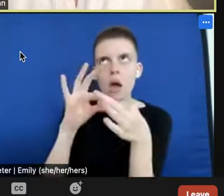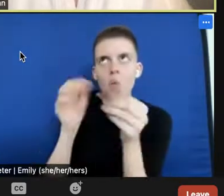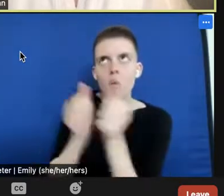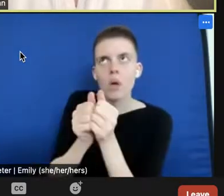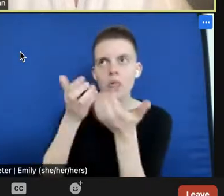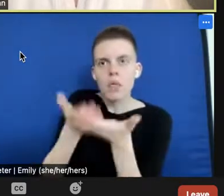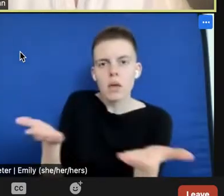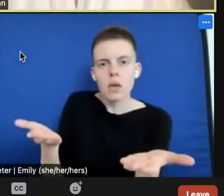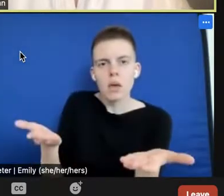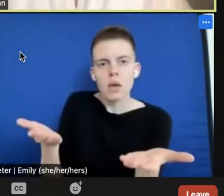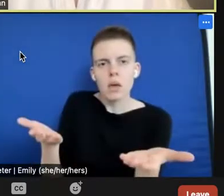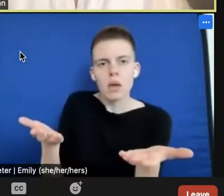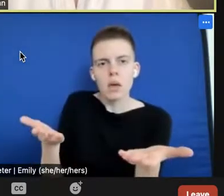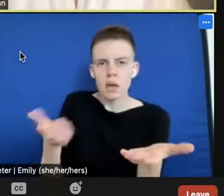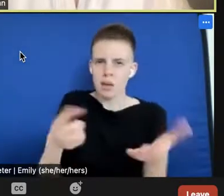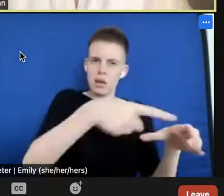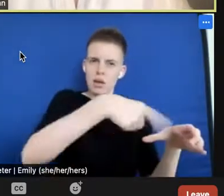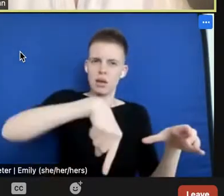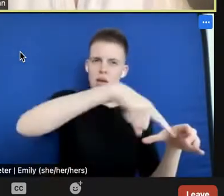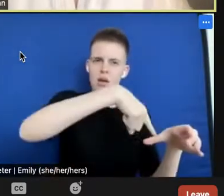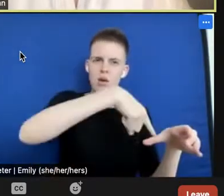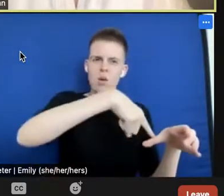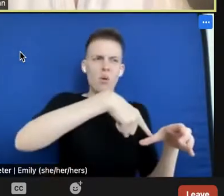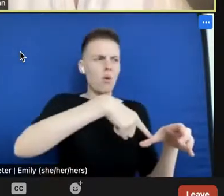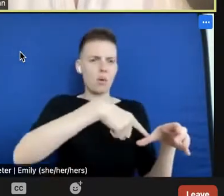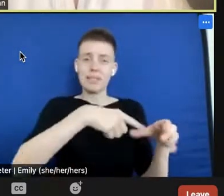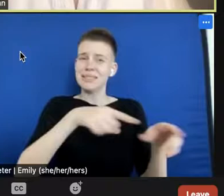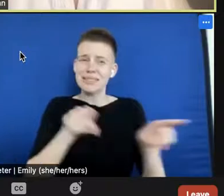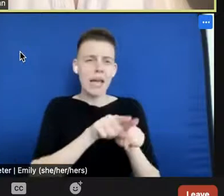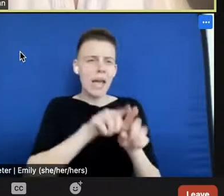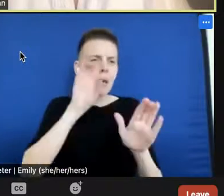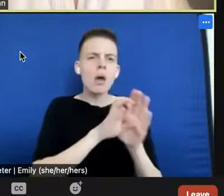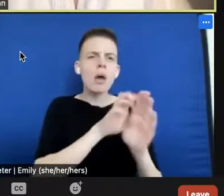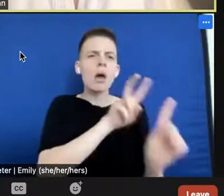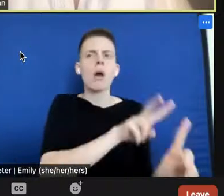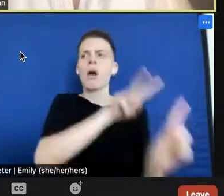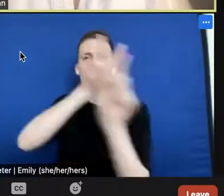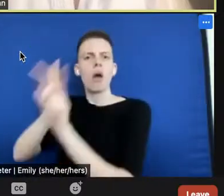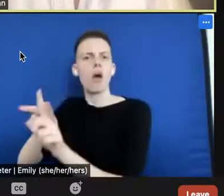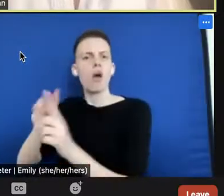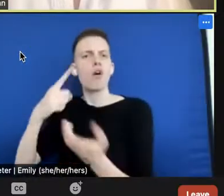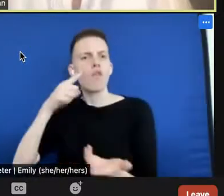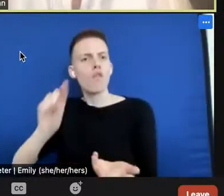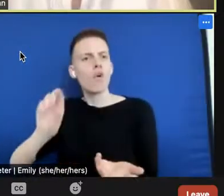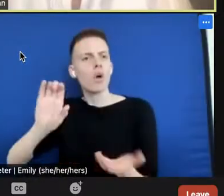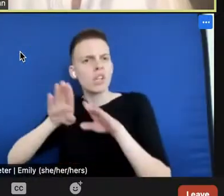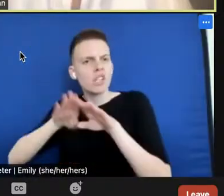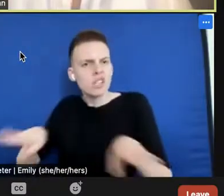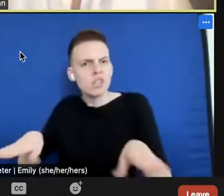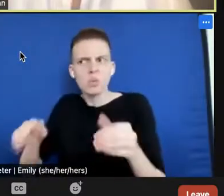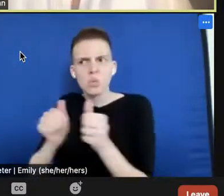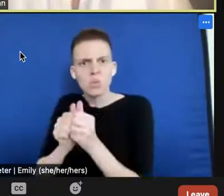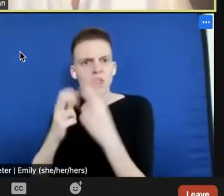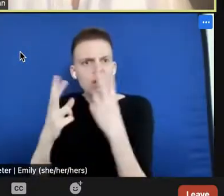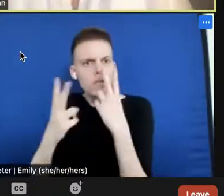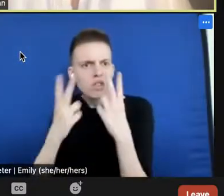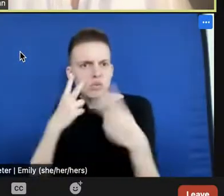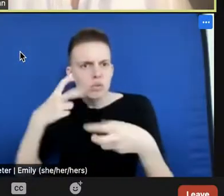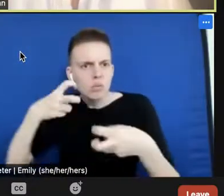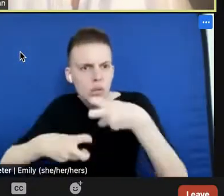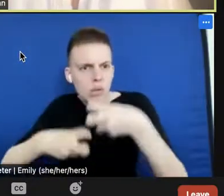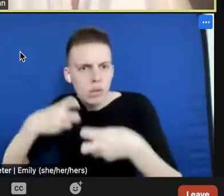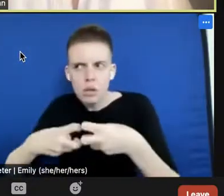why are we using these same images with kids who cannot interpret it but still have to look at it? They